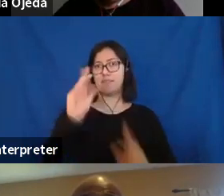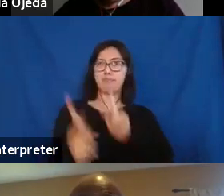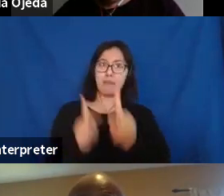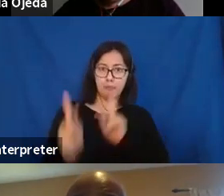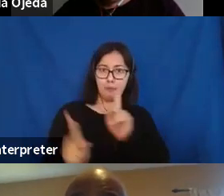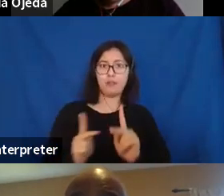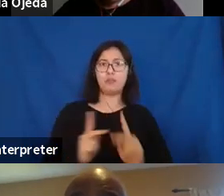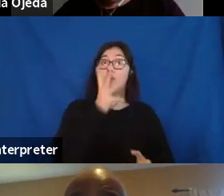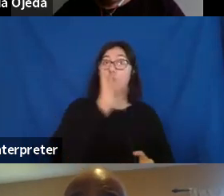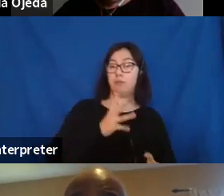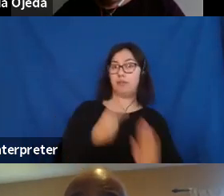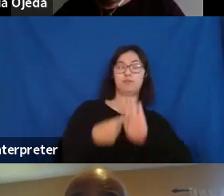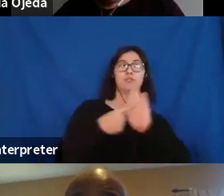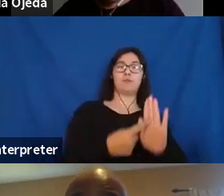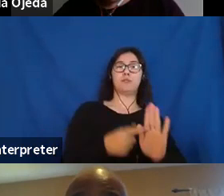Being silenced?